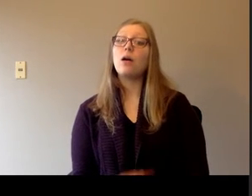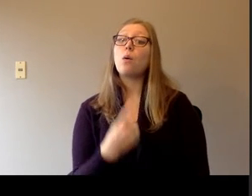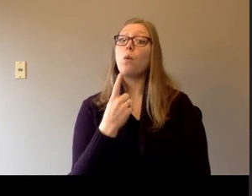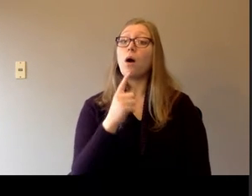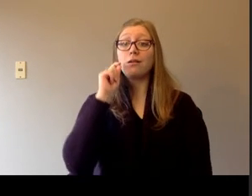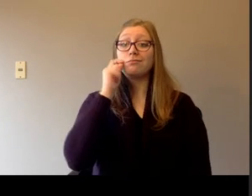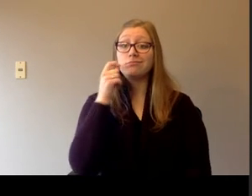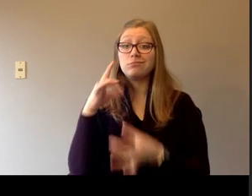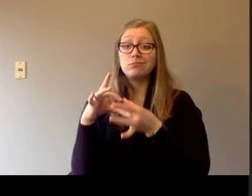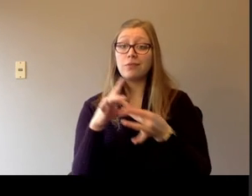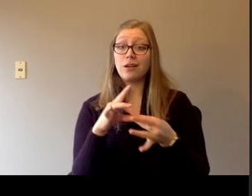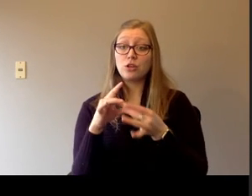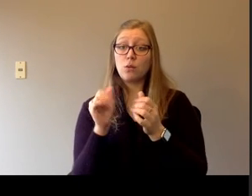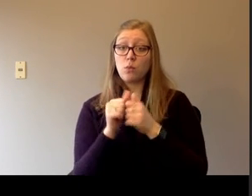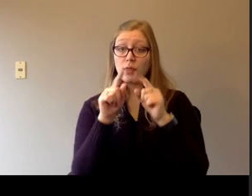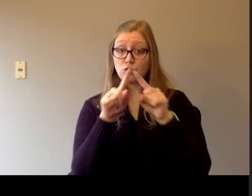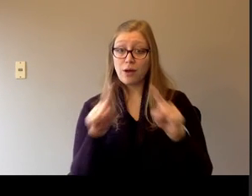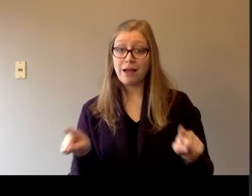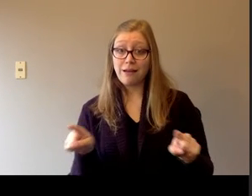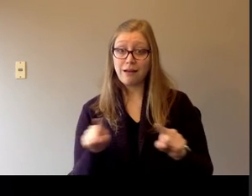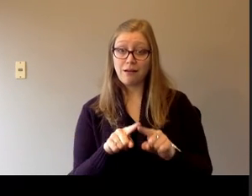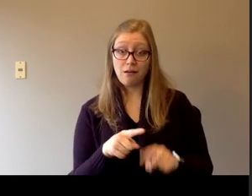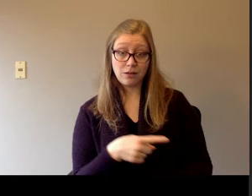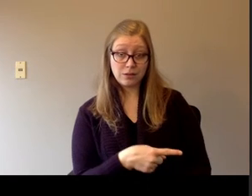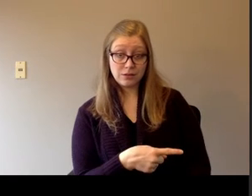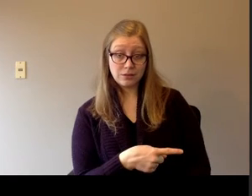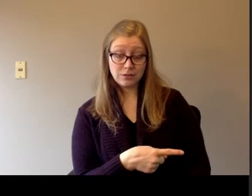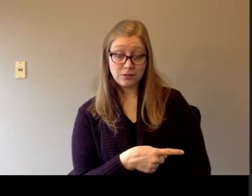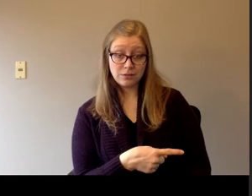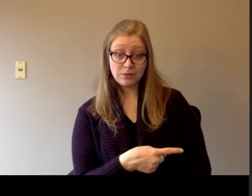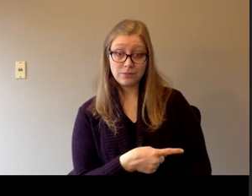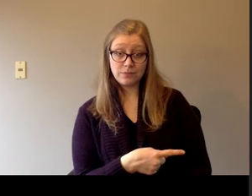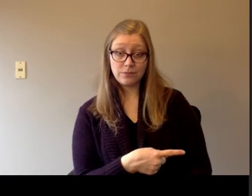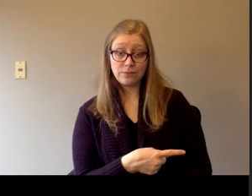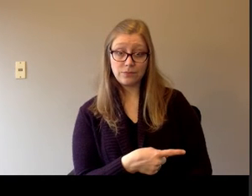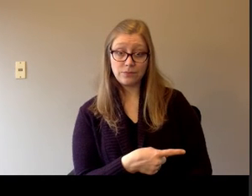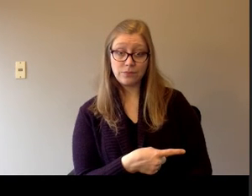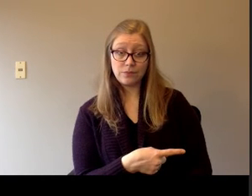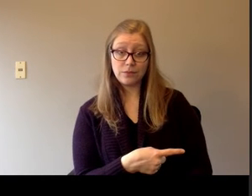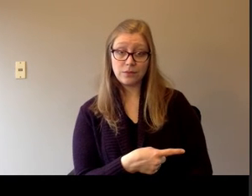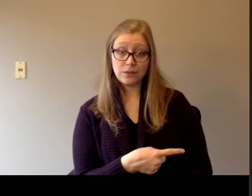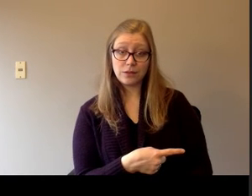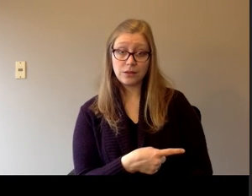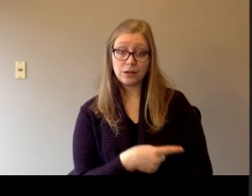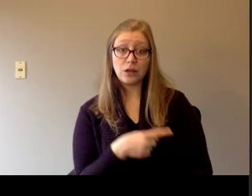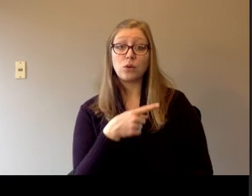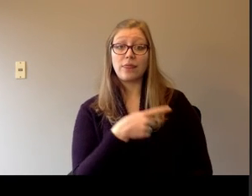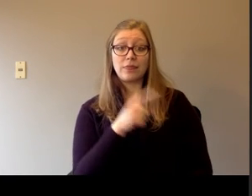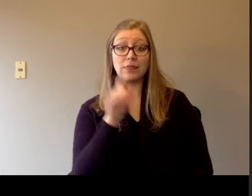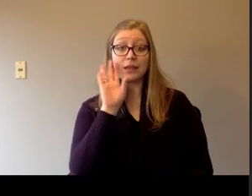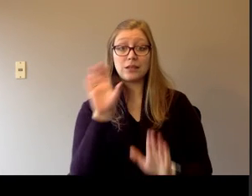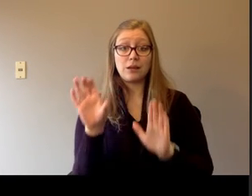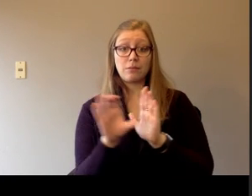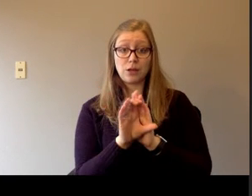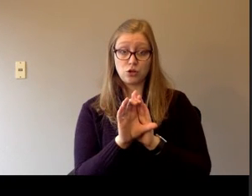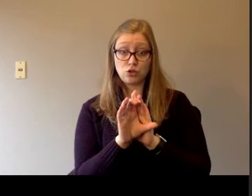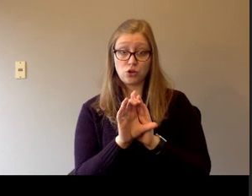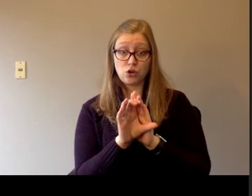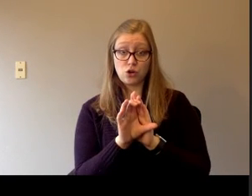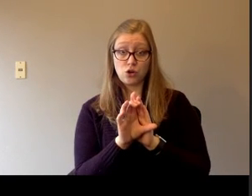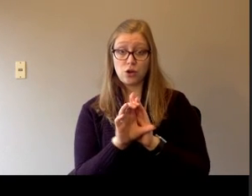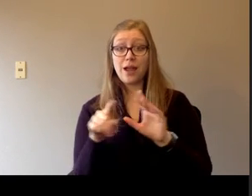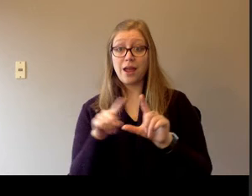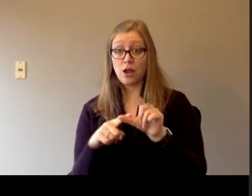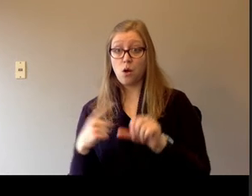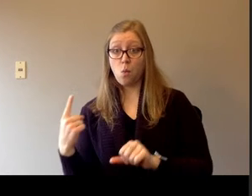in triangles is between those two remote interior angles. In this picture, angles 1